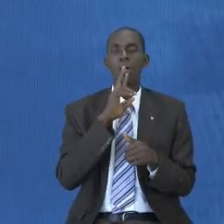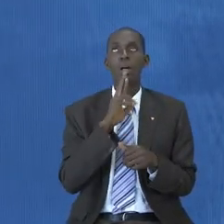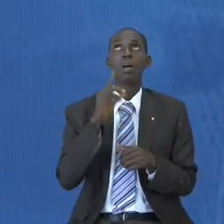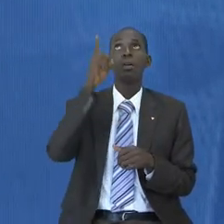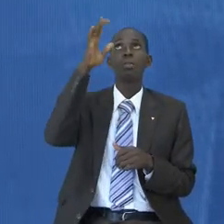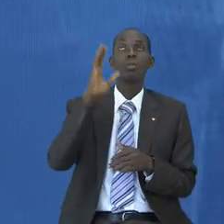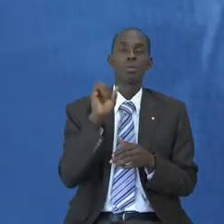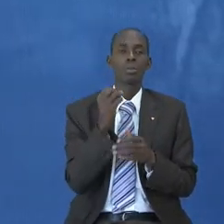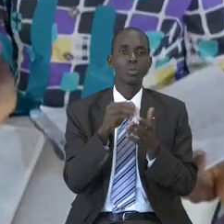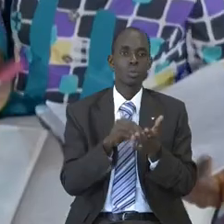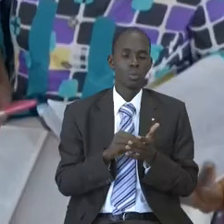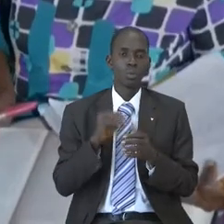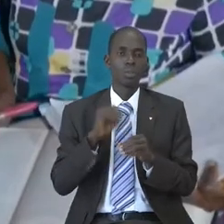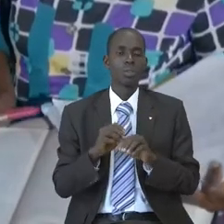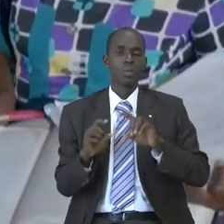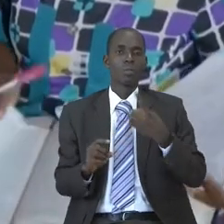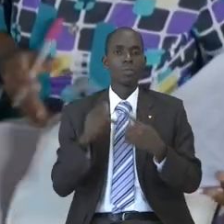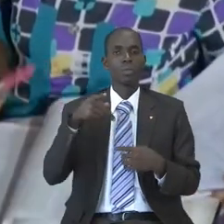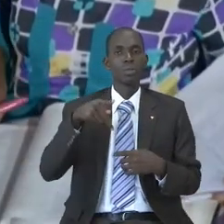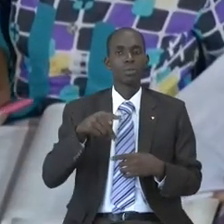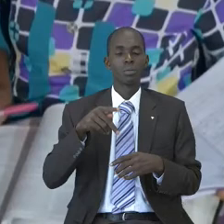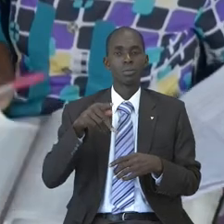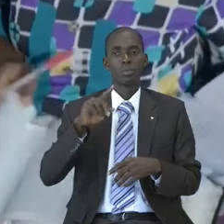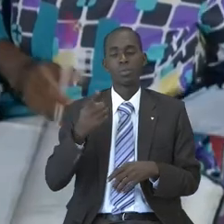First Peter chapter 2.